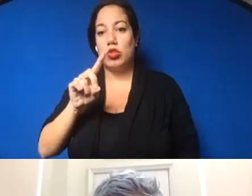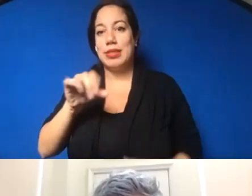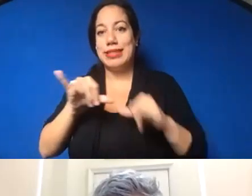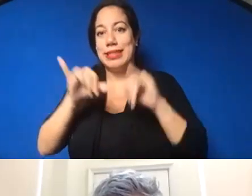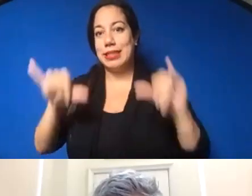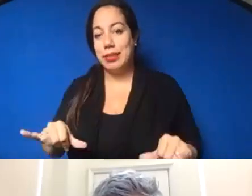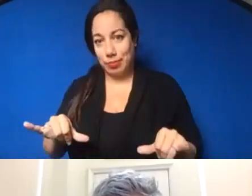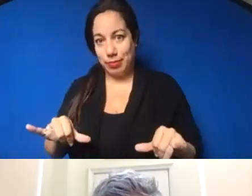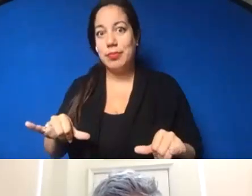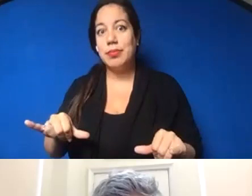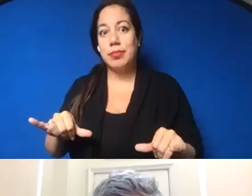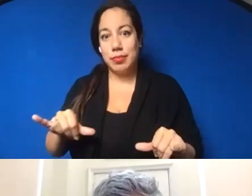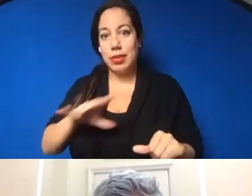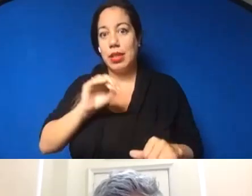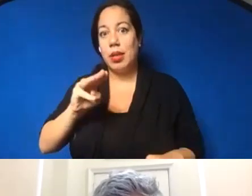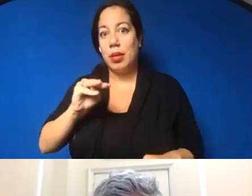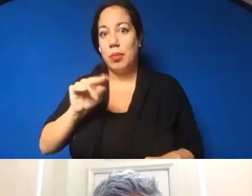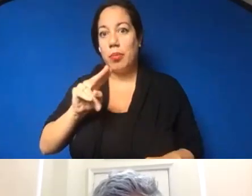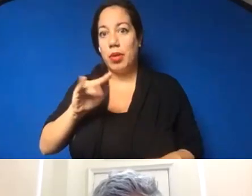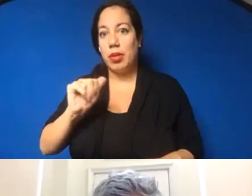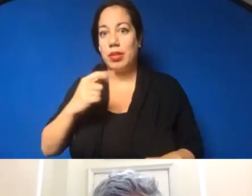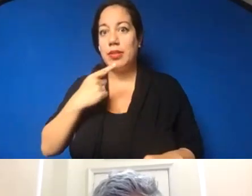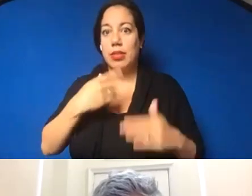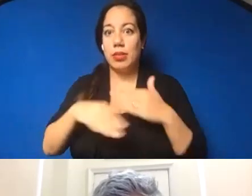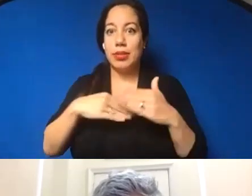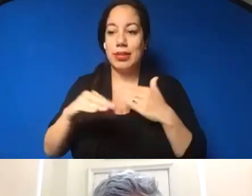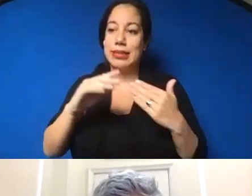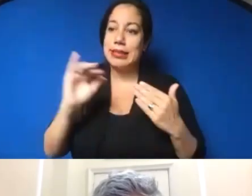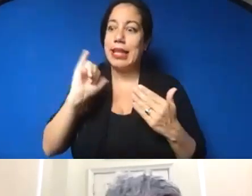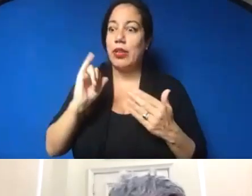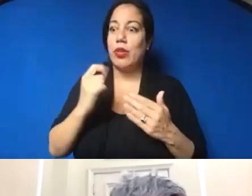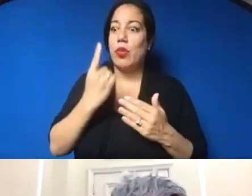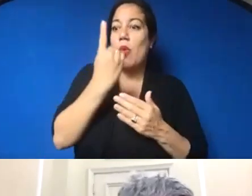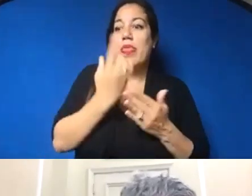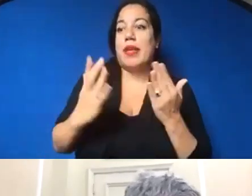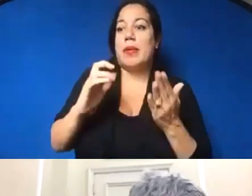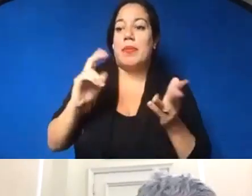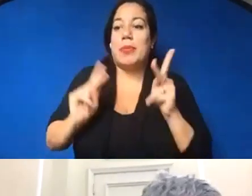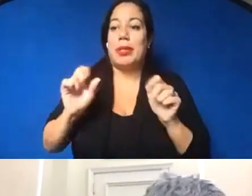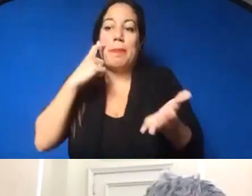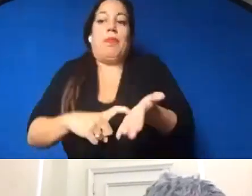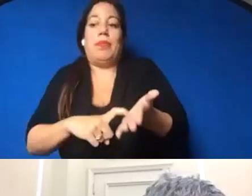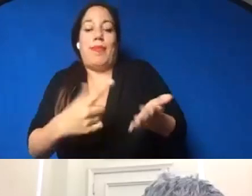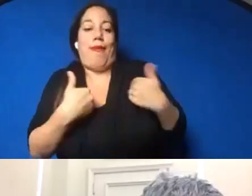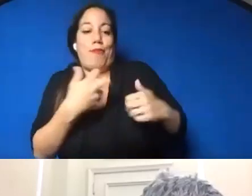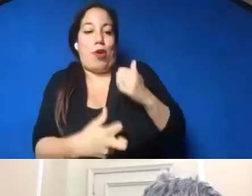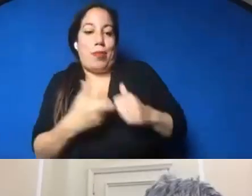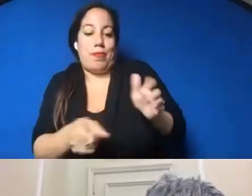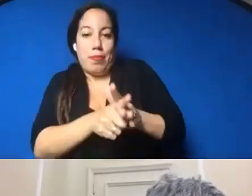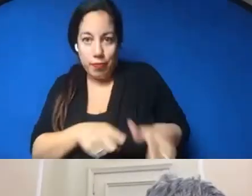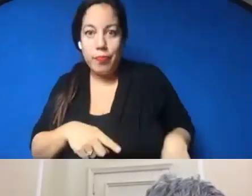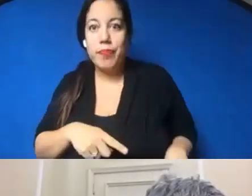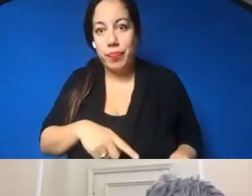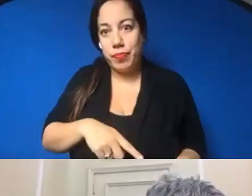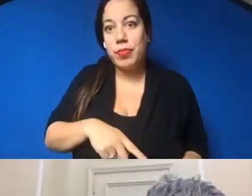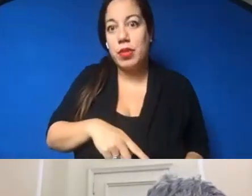pointed out that, that reproductive health has become a canary in the coal mine in the context of COVID. And